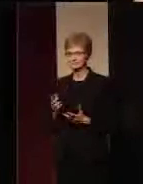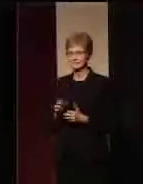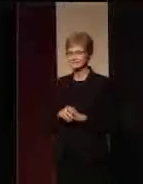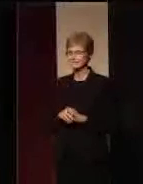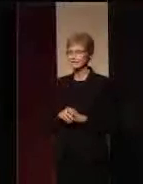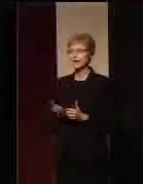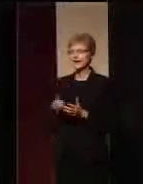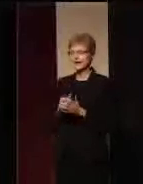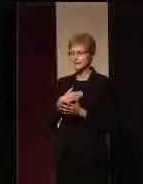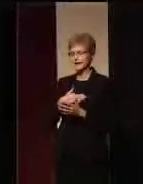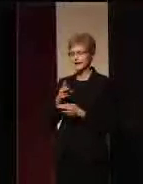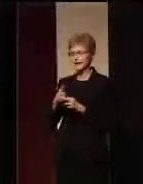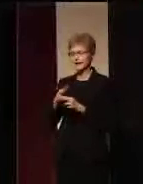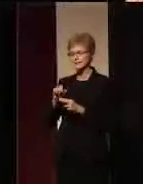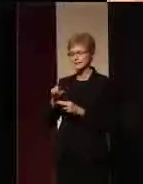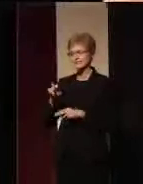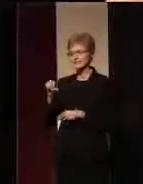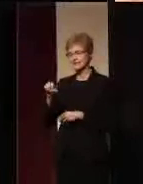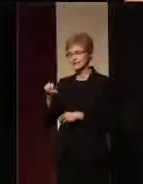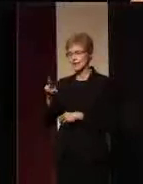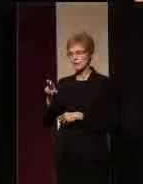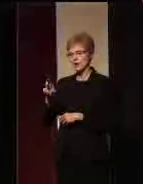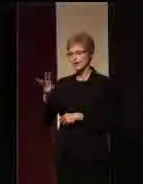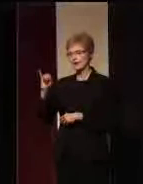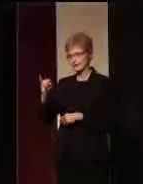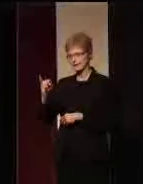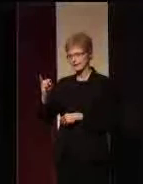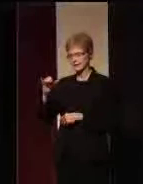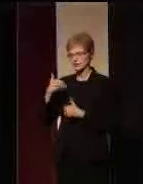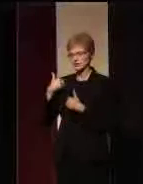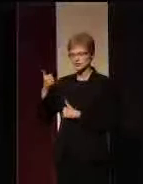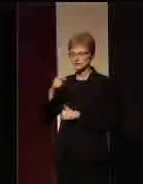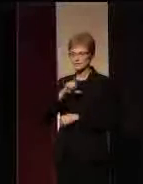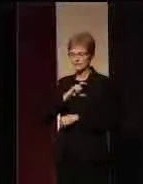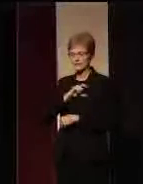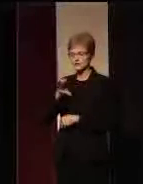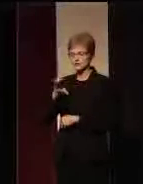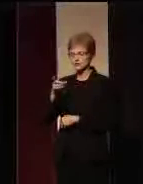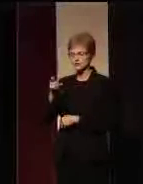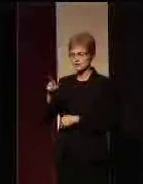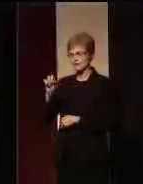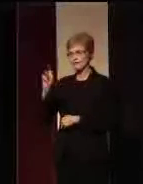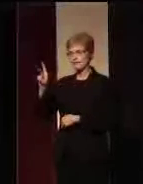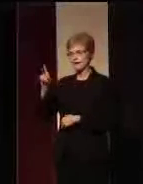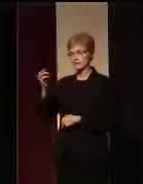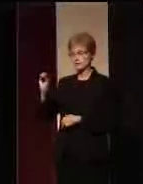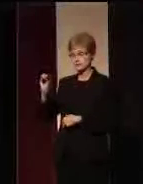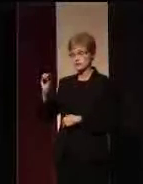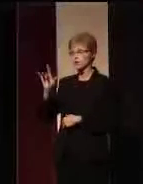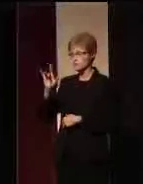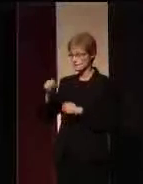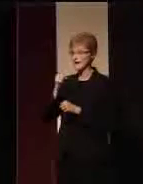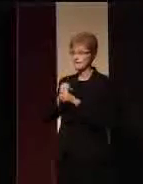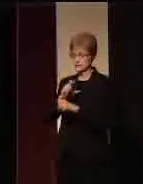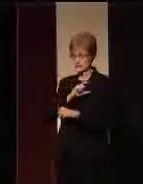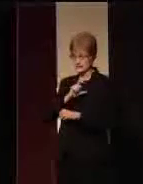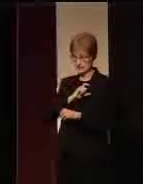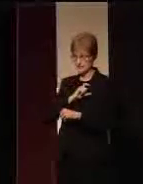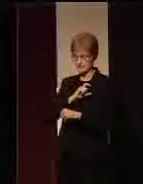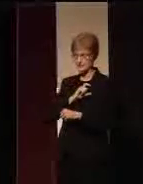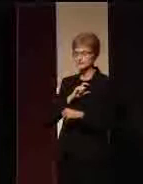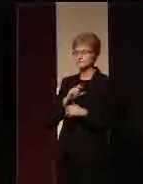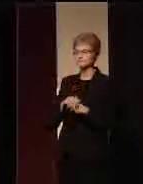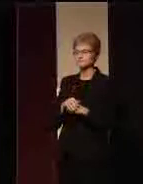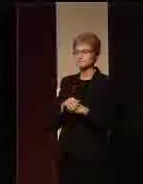But again, my name is Steve Runge, and I'm the chief of police in Charlac, Missouri, and I've been a police officer 25 years. I've stepped out of law